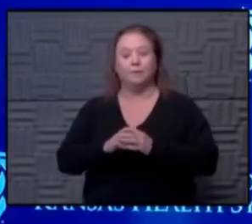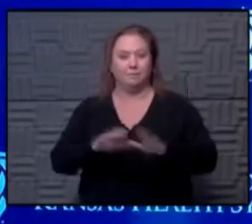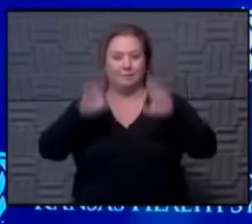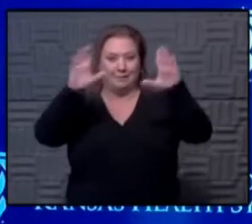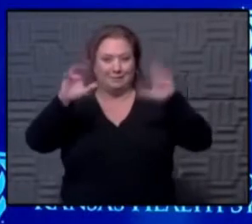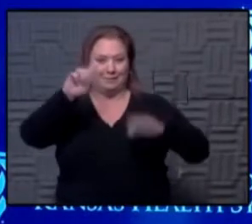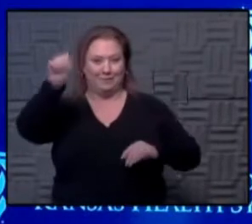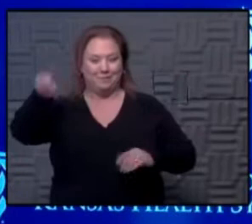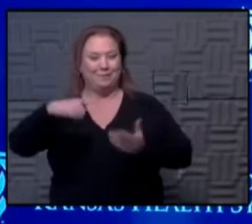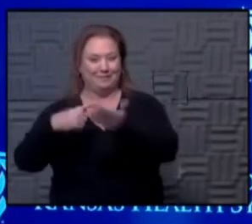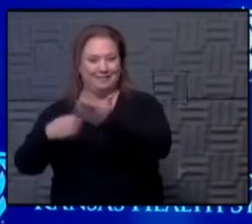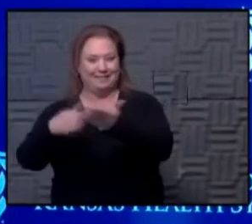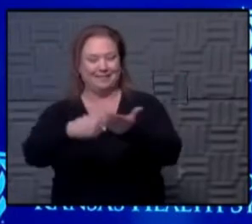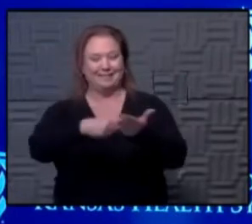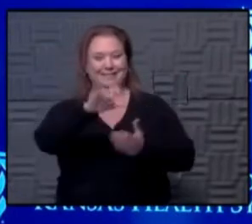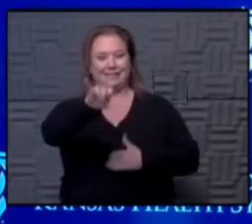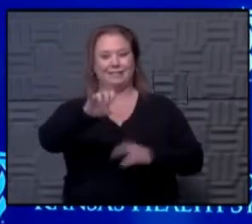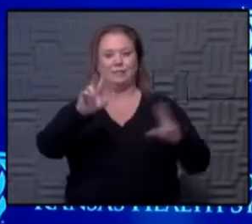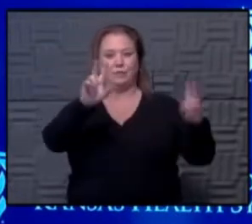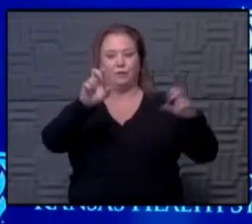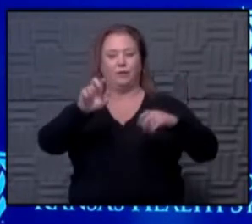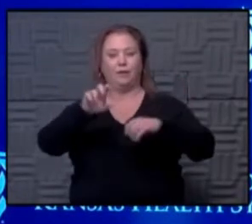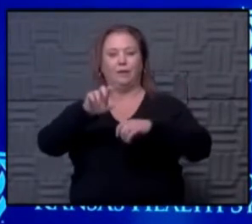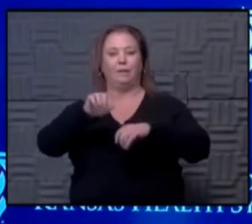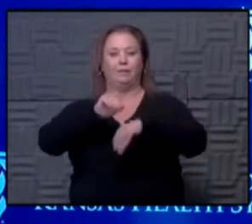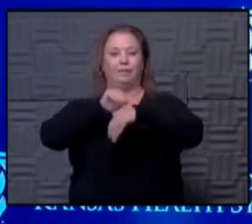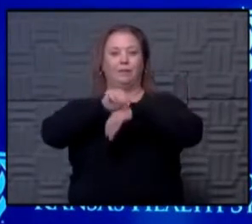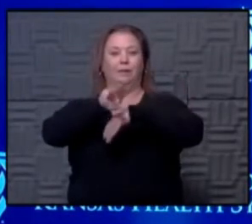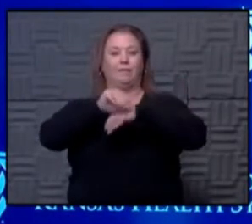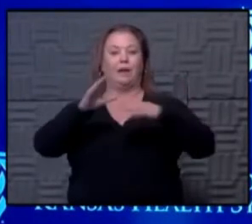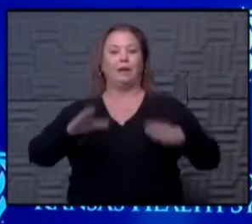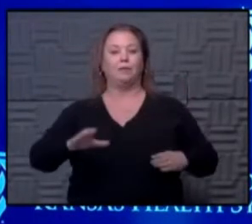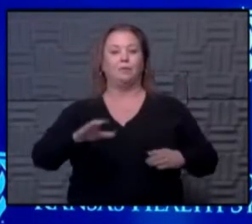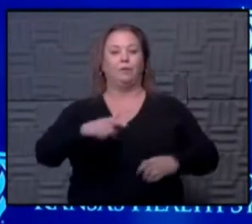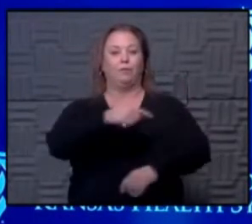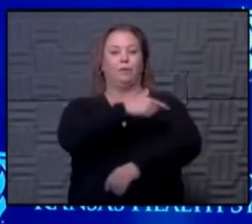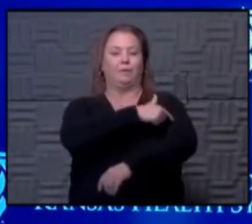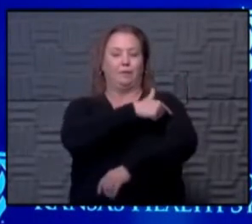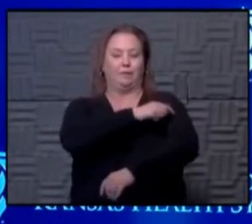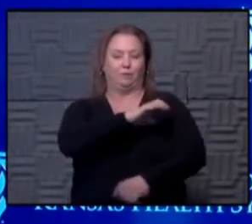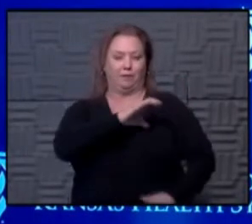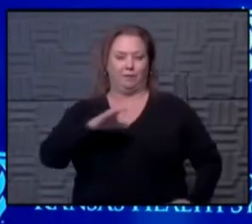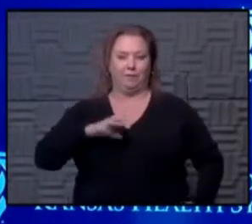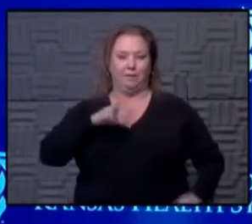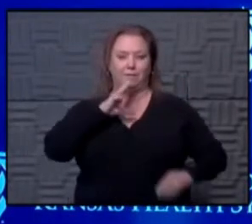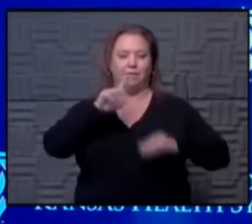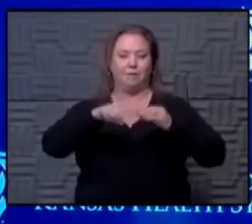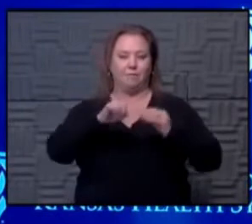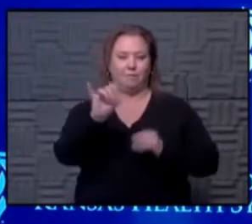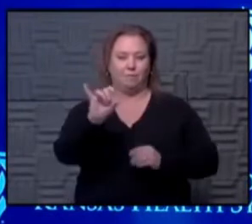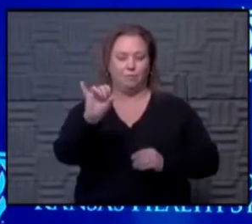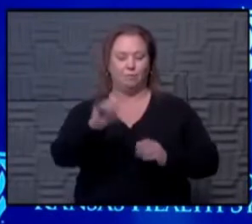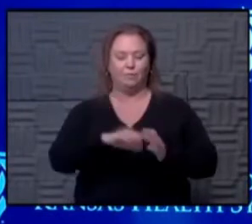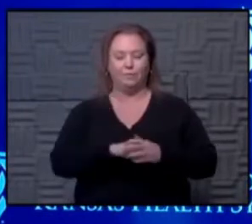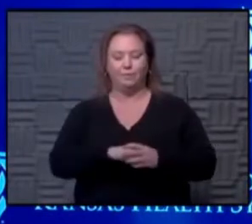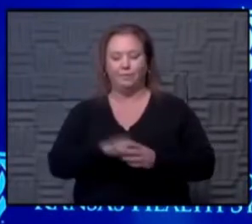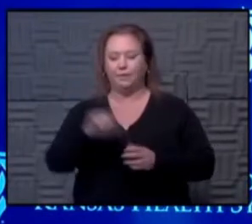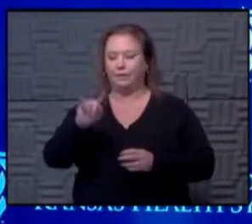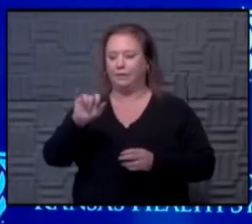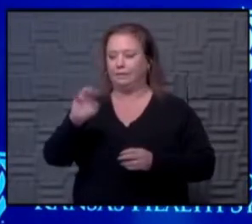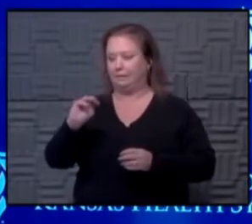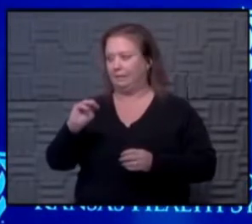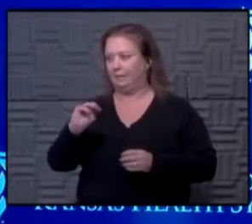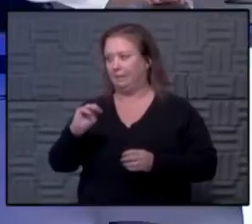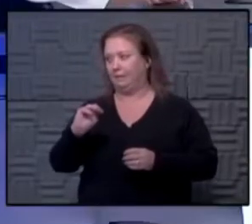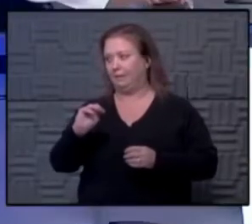have all talked about, one that the Advisory Committee for Immunization Practices has talked about at length. I think Tim probably has